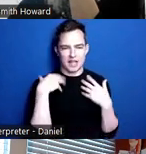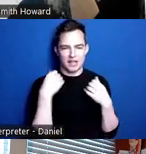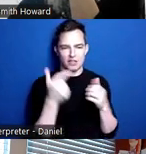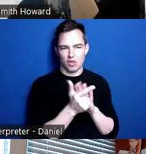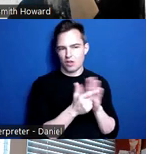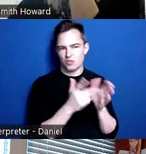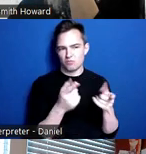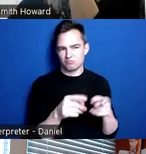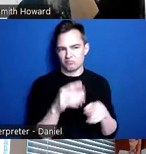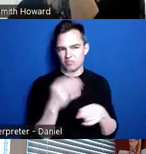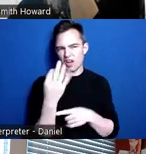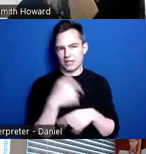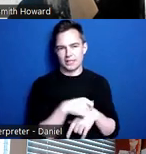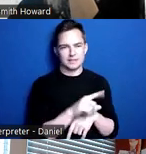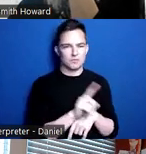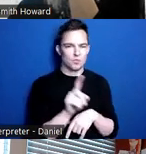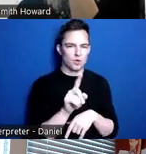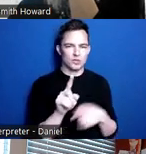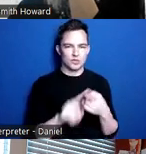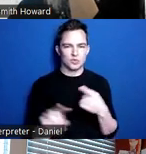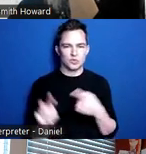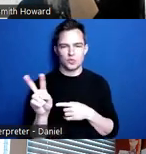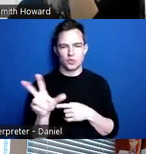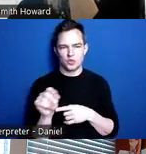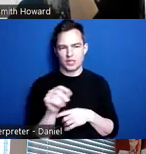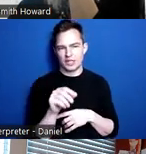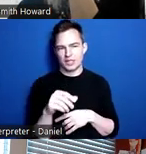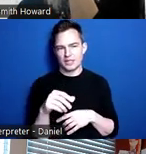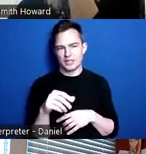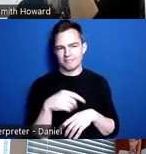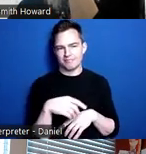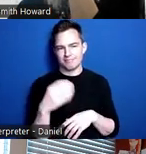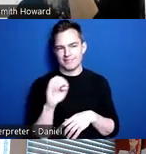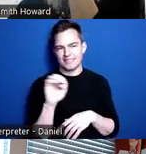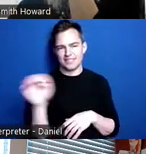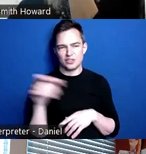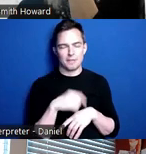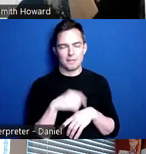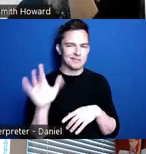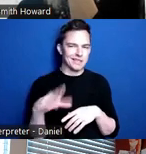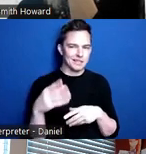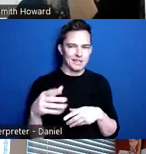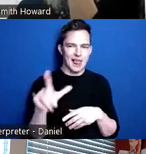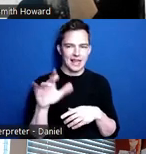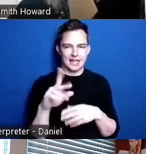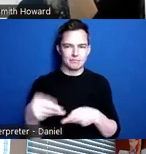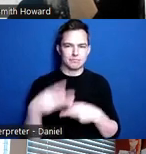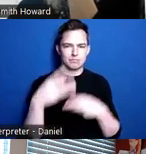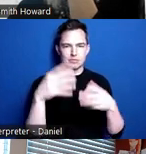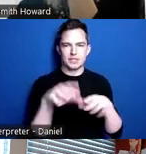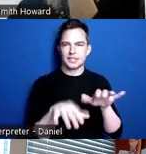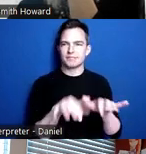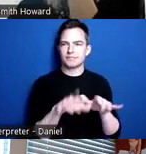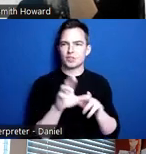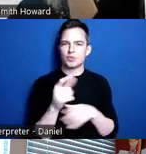this Friday from 1 to 2:30 p.m. Eastern. So please click that link and register for that. And you can continue the